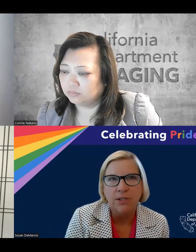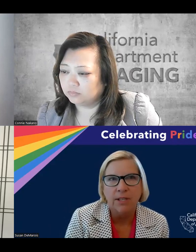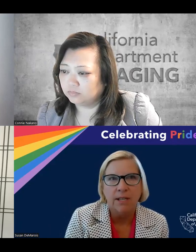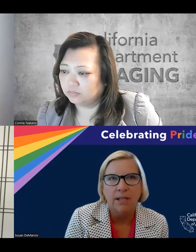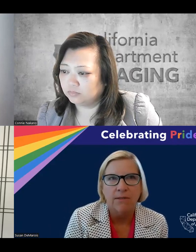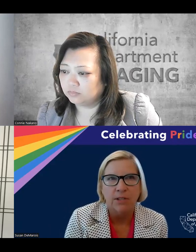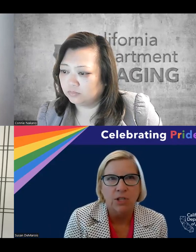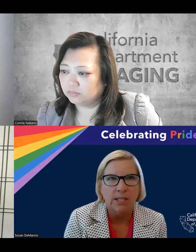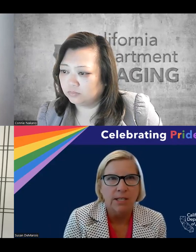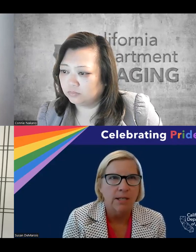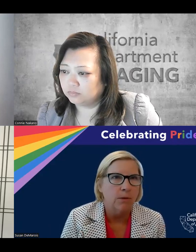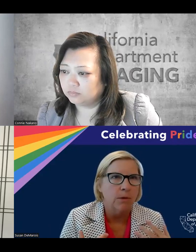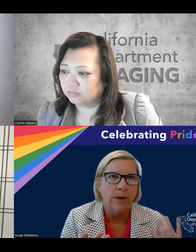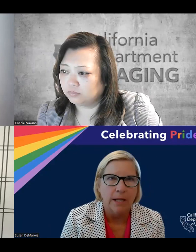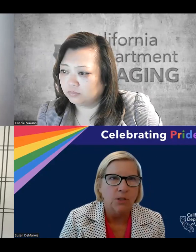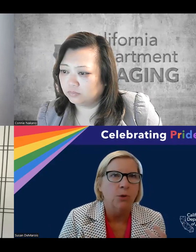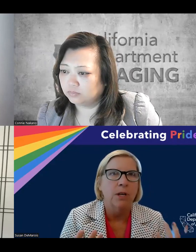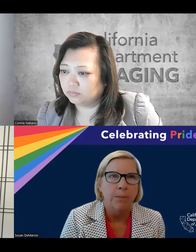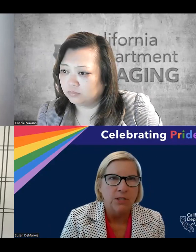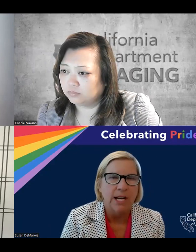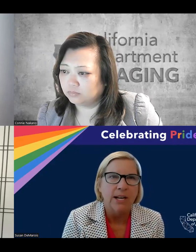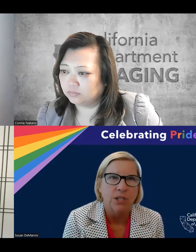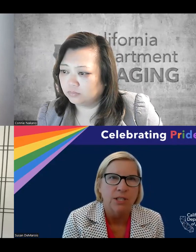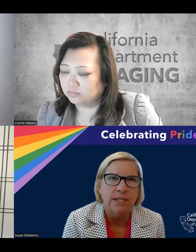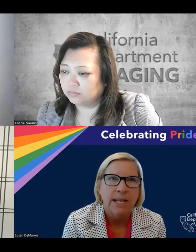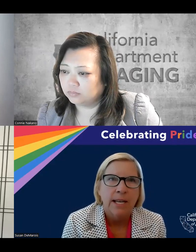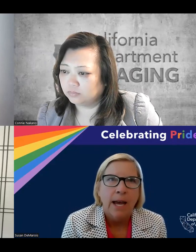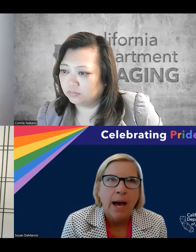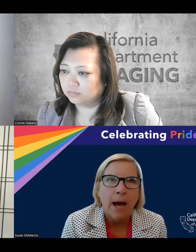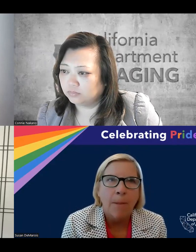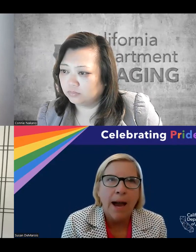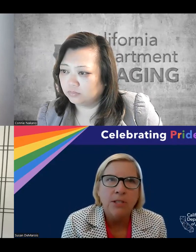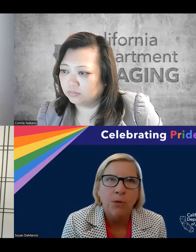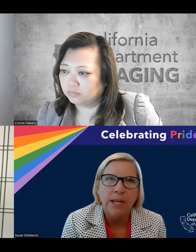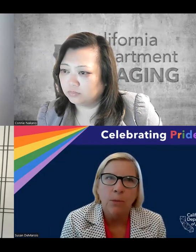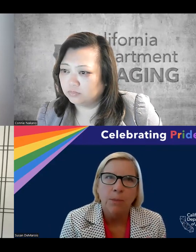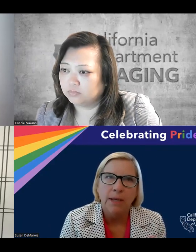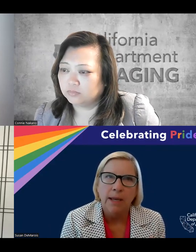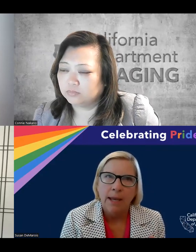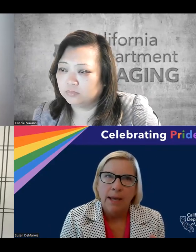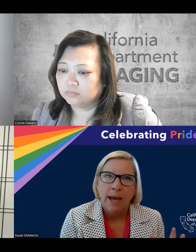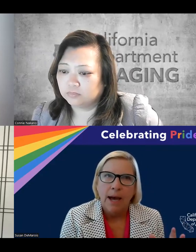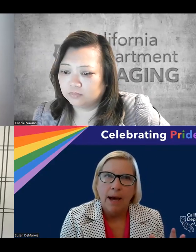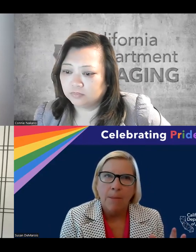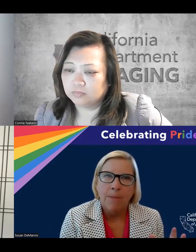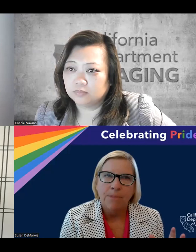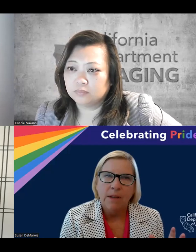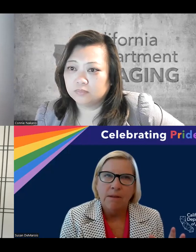a legislative agenda or regulatory or budget actions, I don't think it will be,